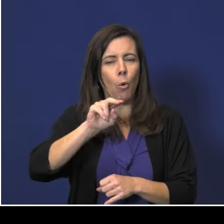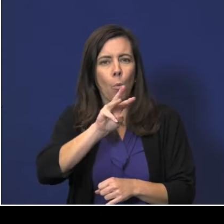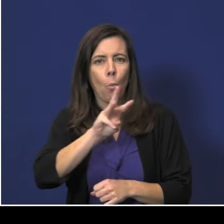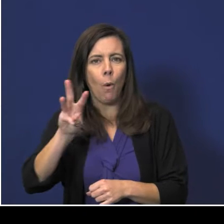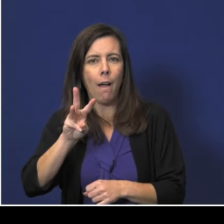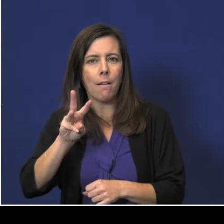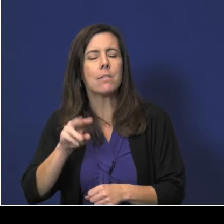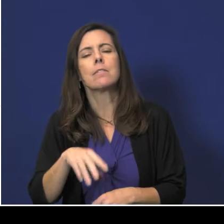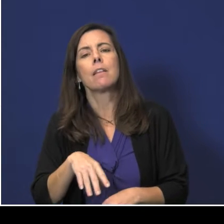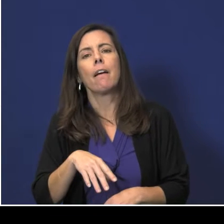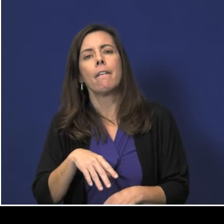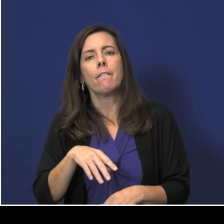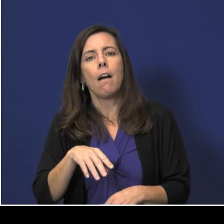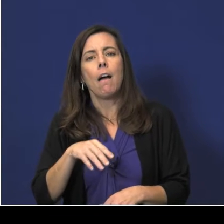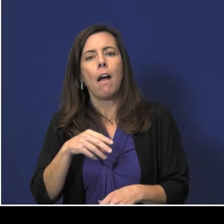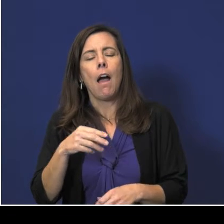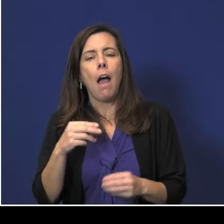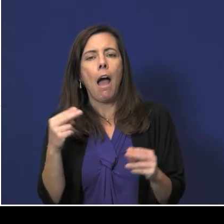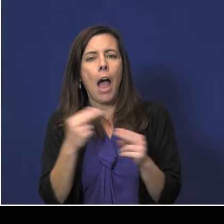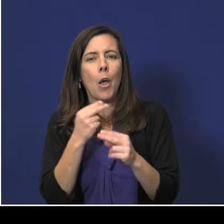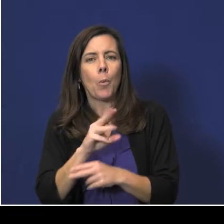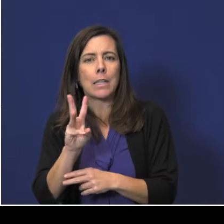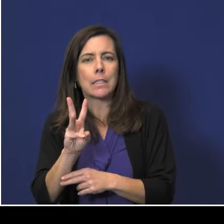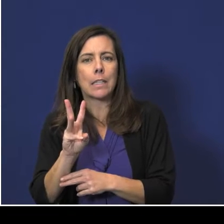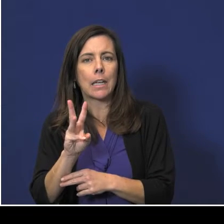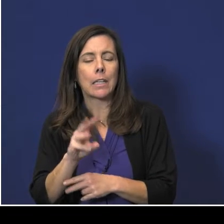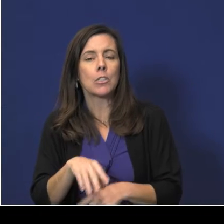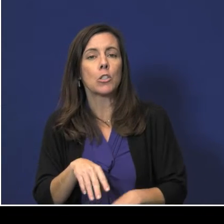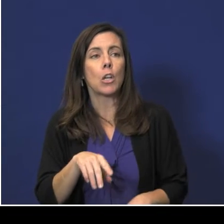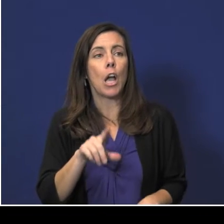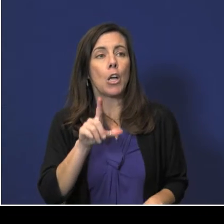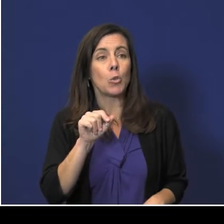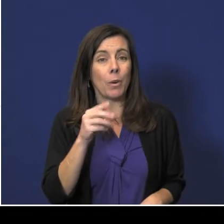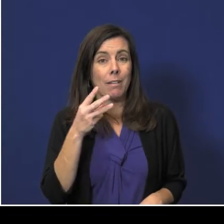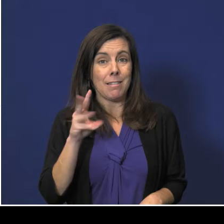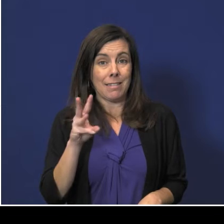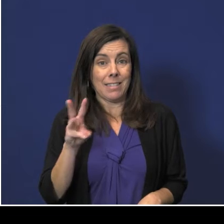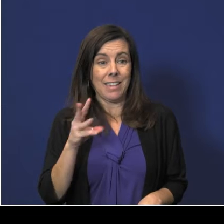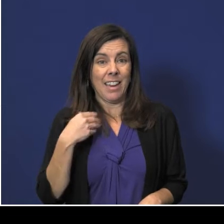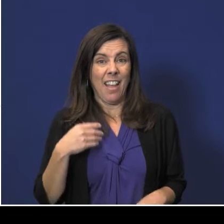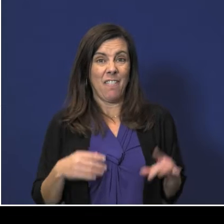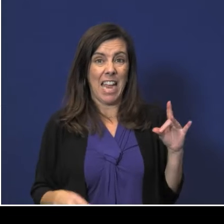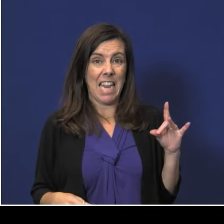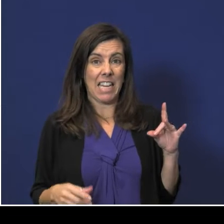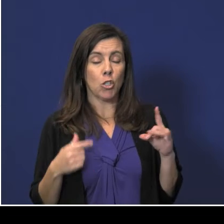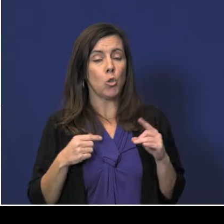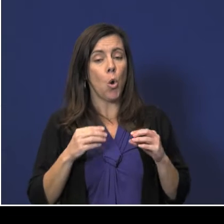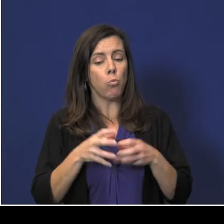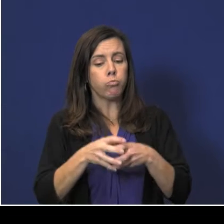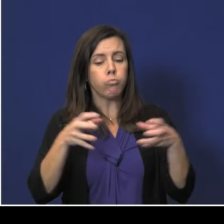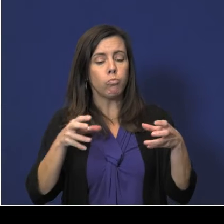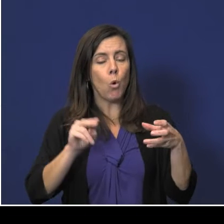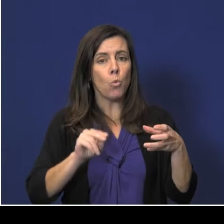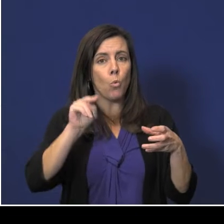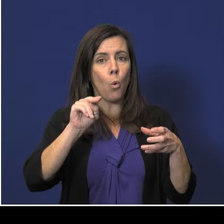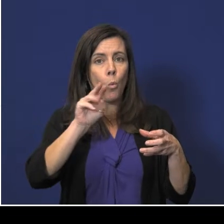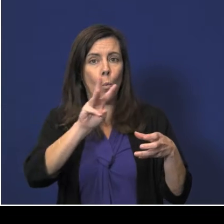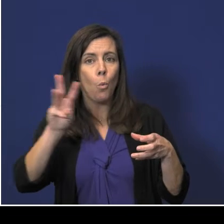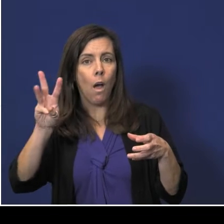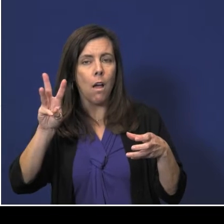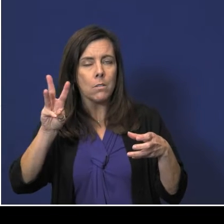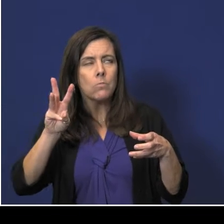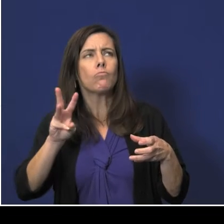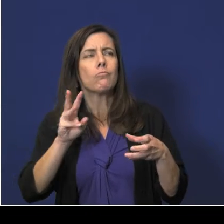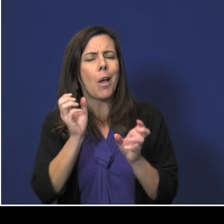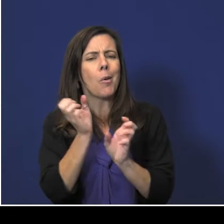6. In 2018, there were 68 of those. So the growth was to the north and to the west. And so it made a lot of sense to locate these